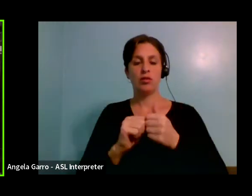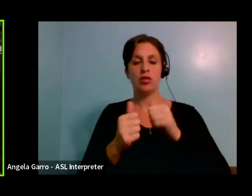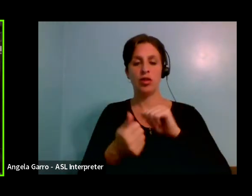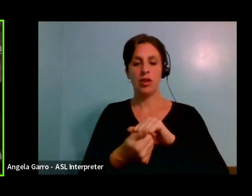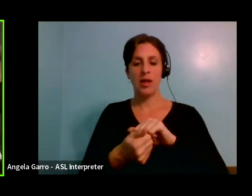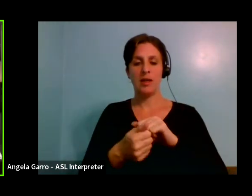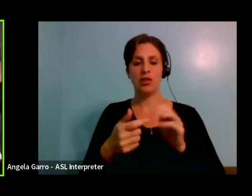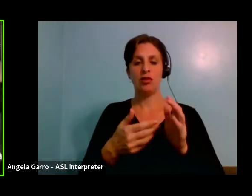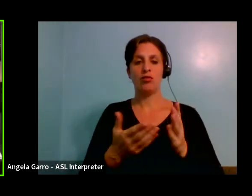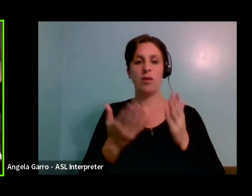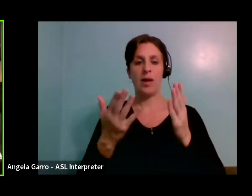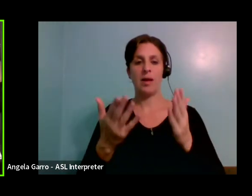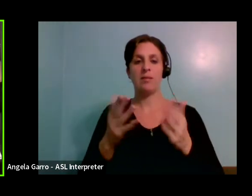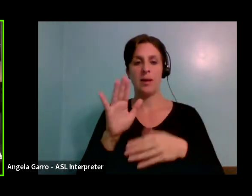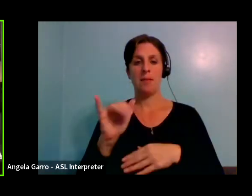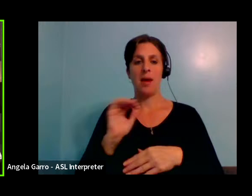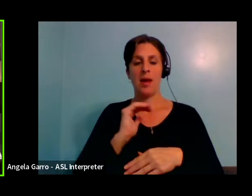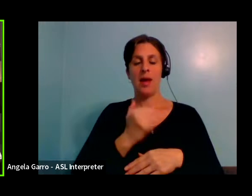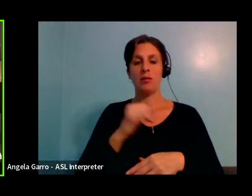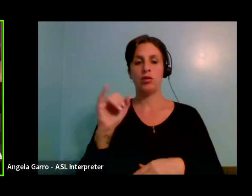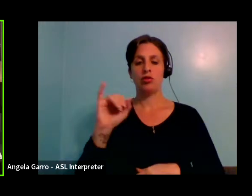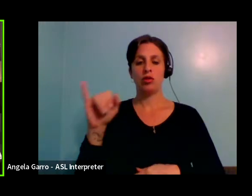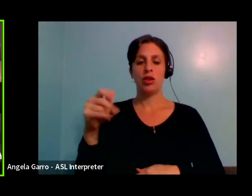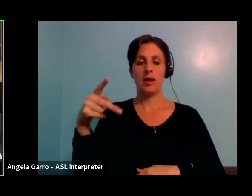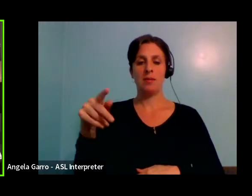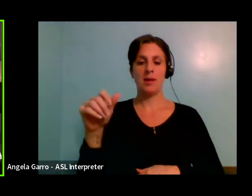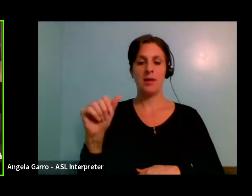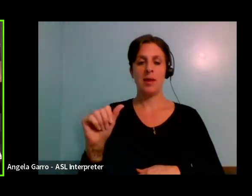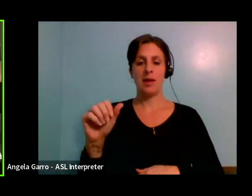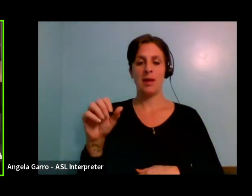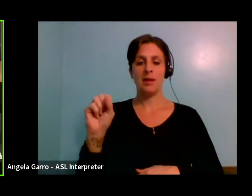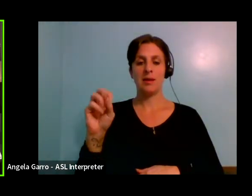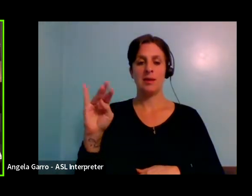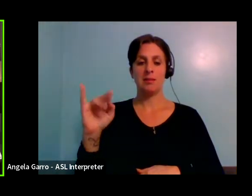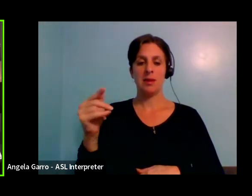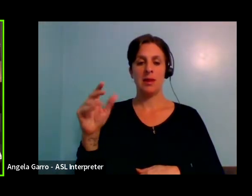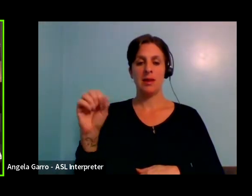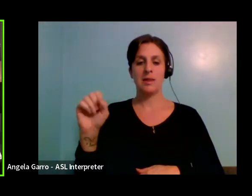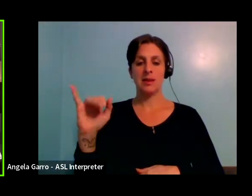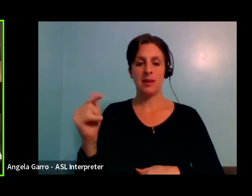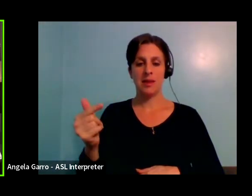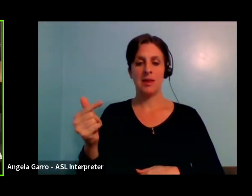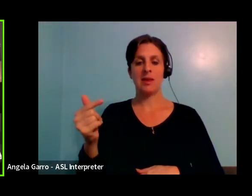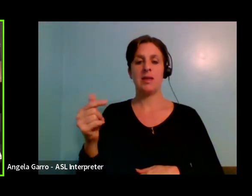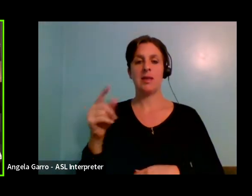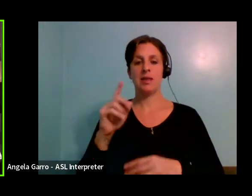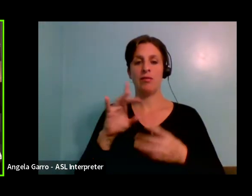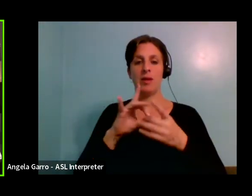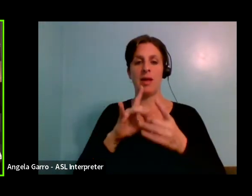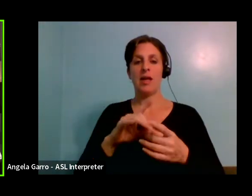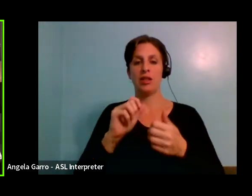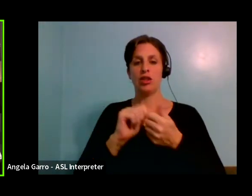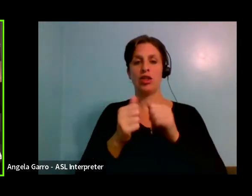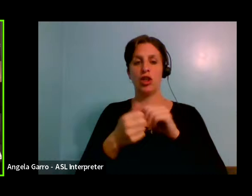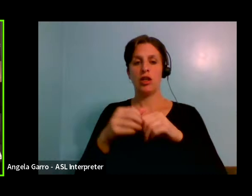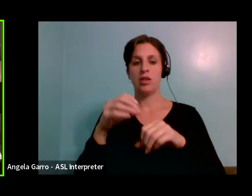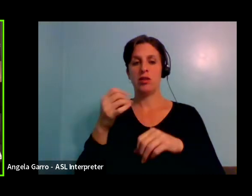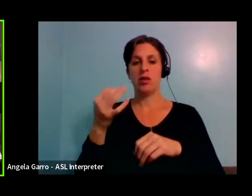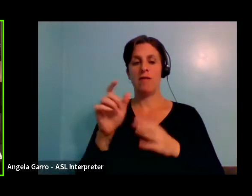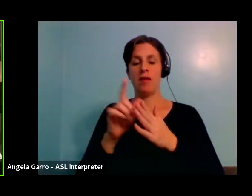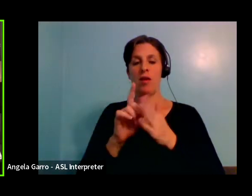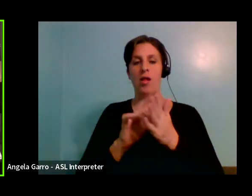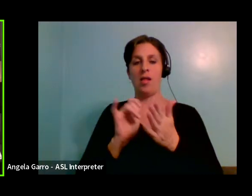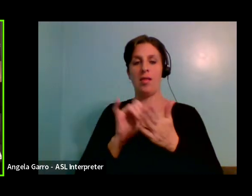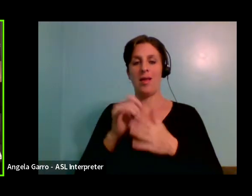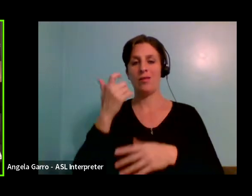recommended by our insurance, JPA, SMIGSIG, related to some changes in law that